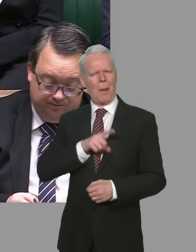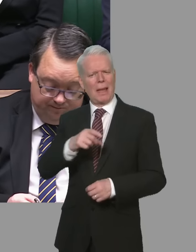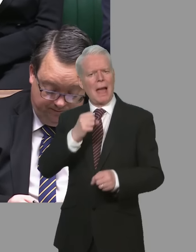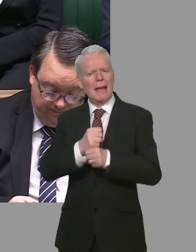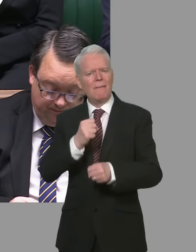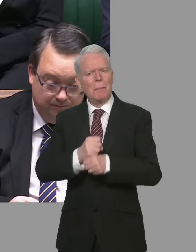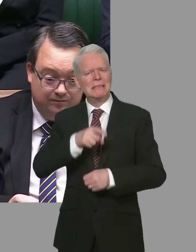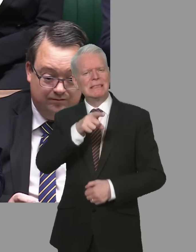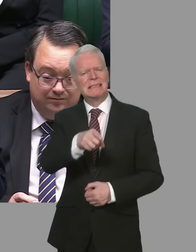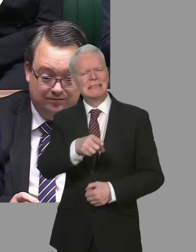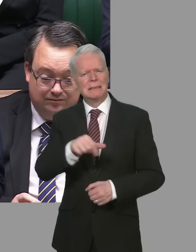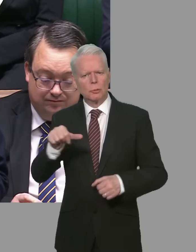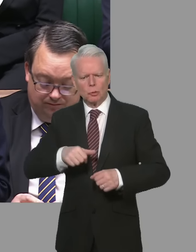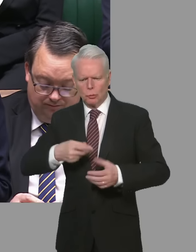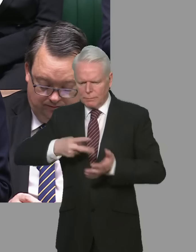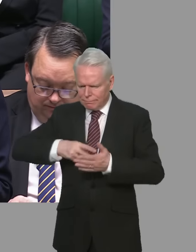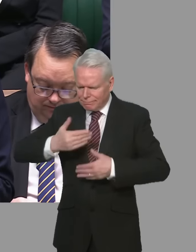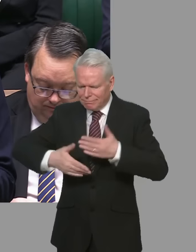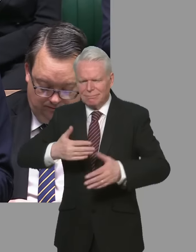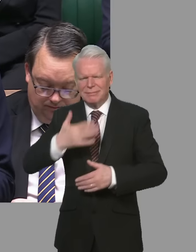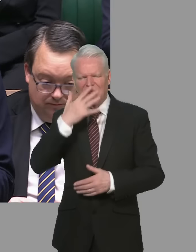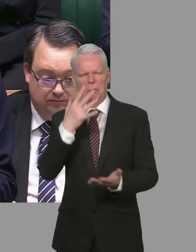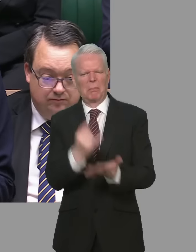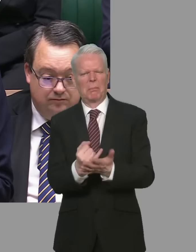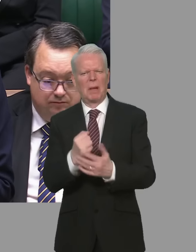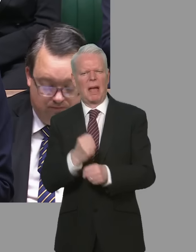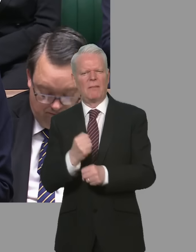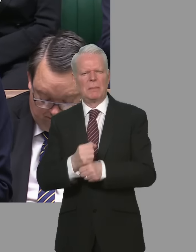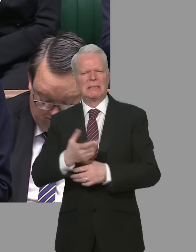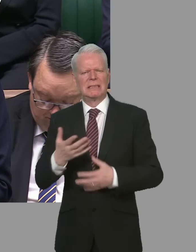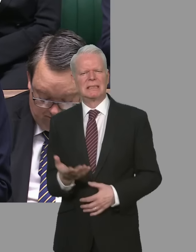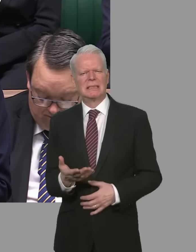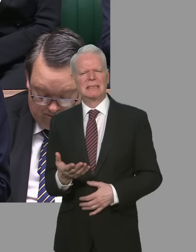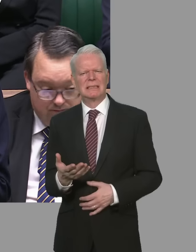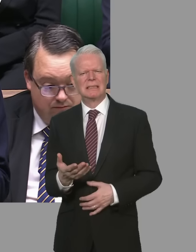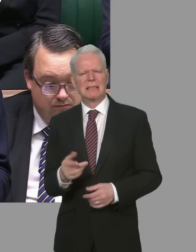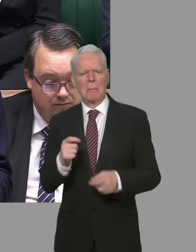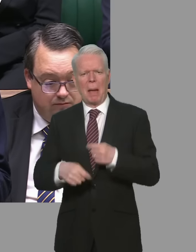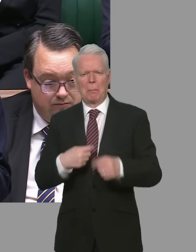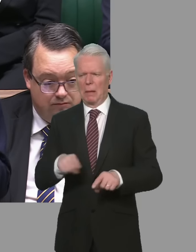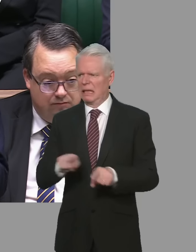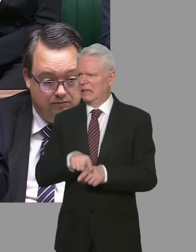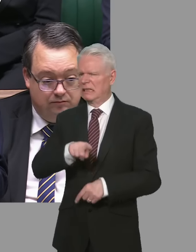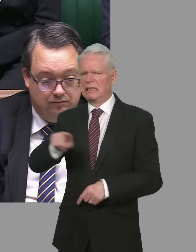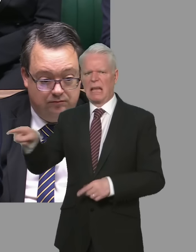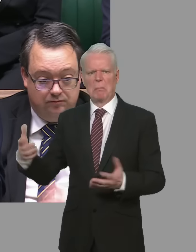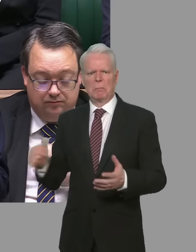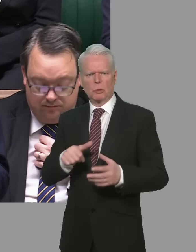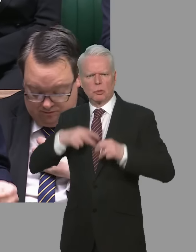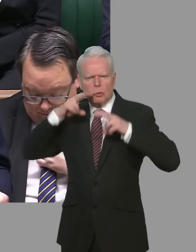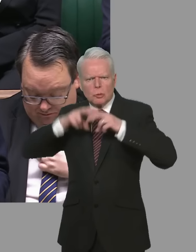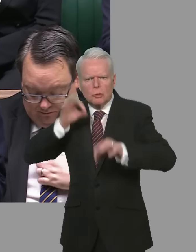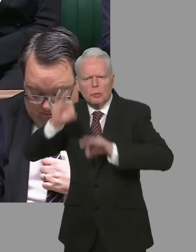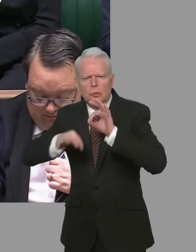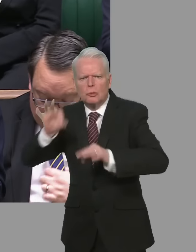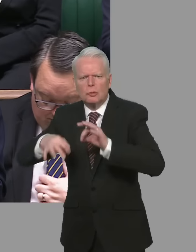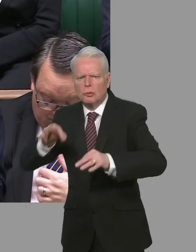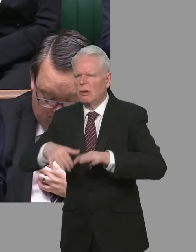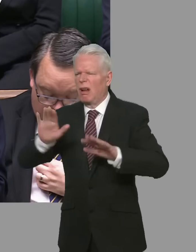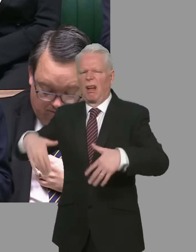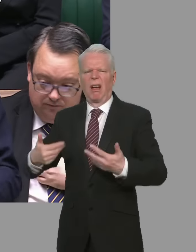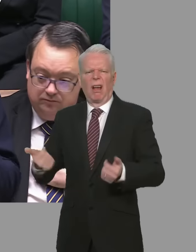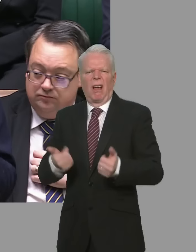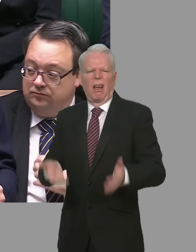dragged through the courts, even when the courts themselves say that the case is ludicrous. And it also exposes the absurdity of the